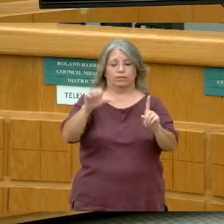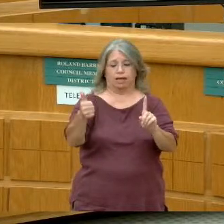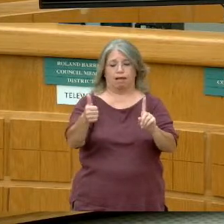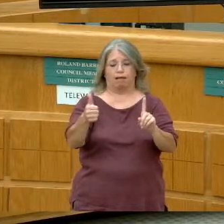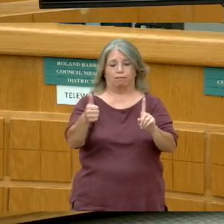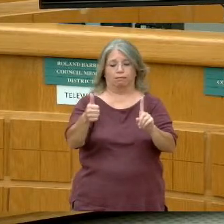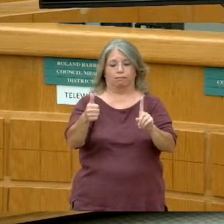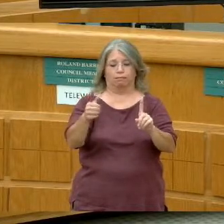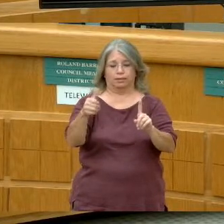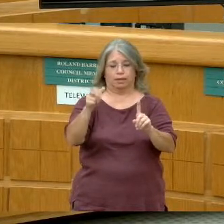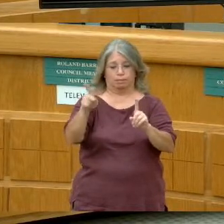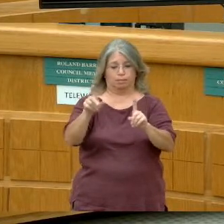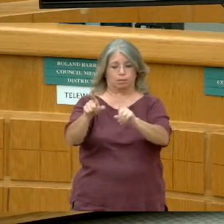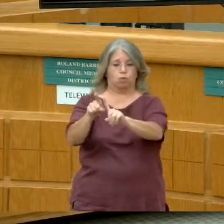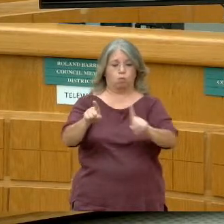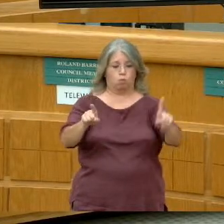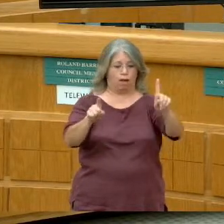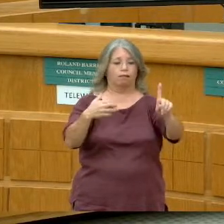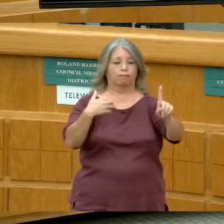They're infected with COVID.